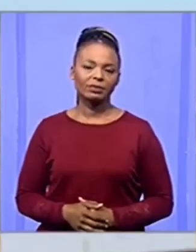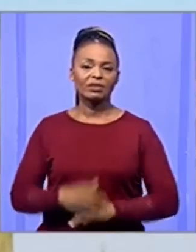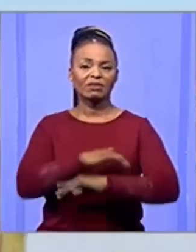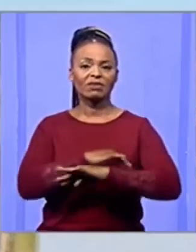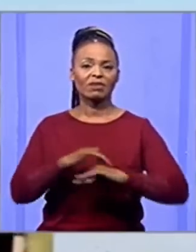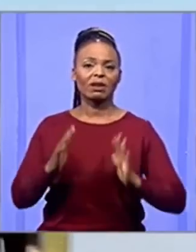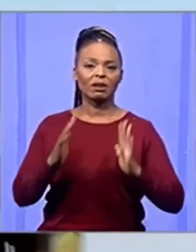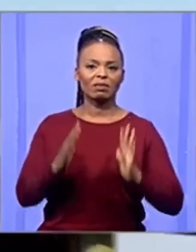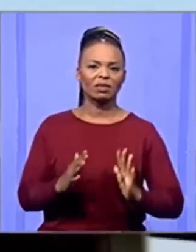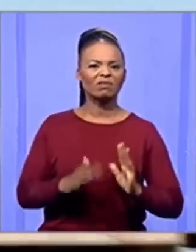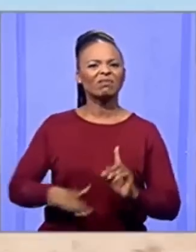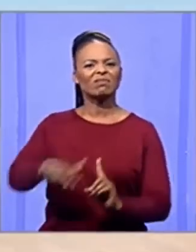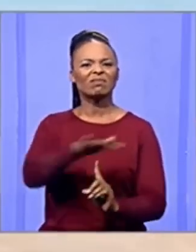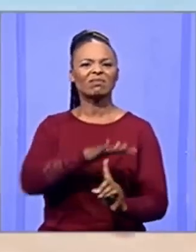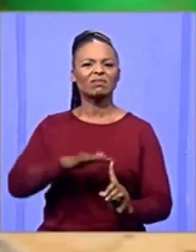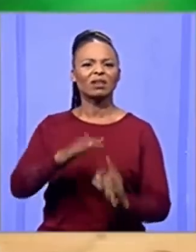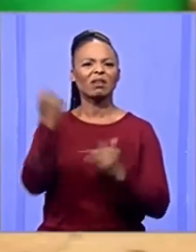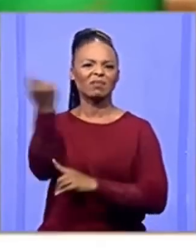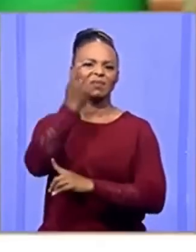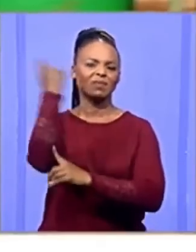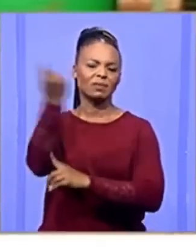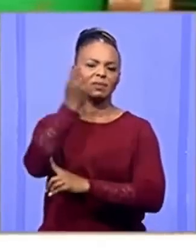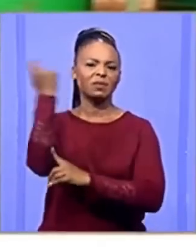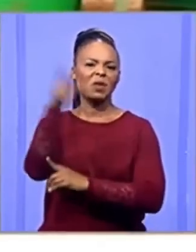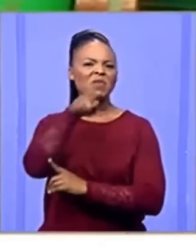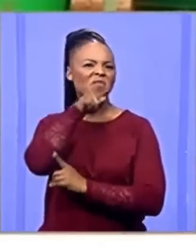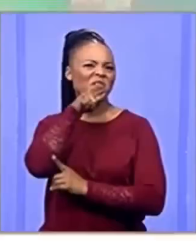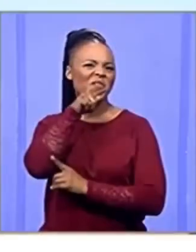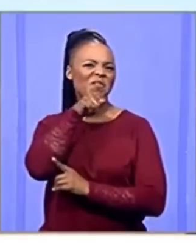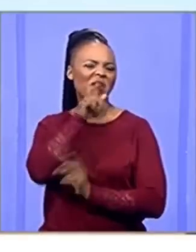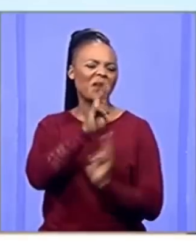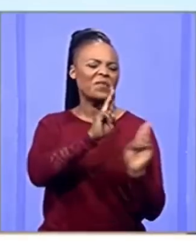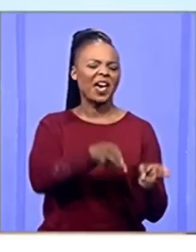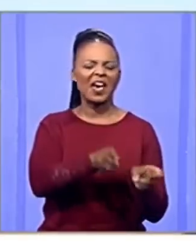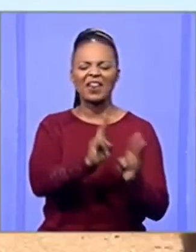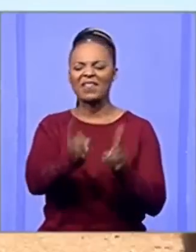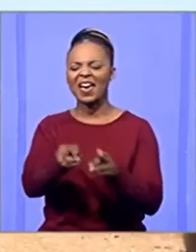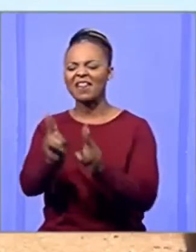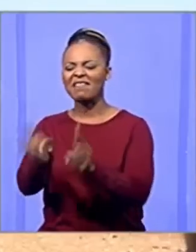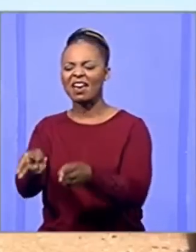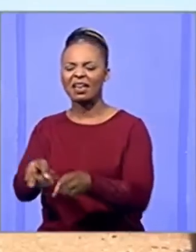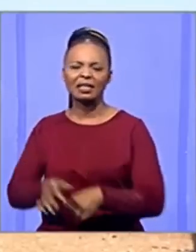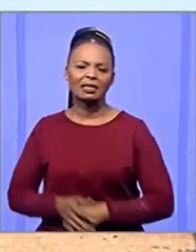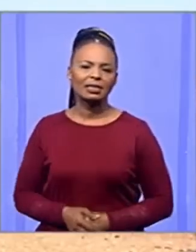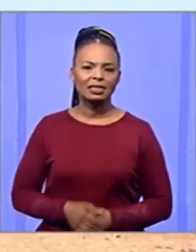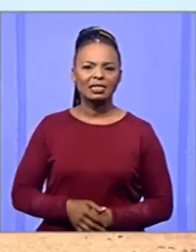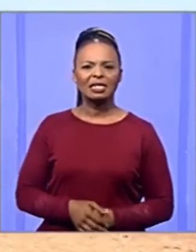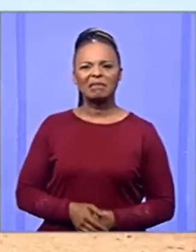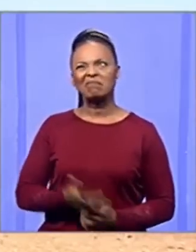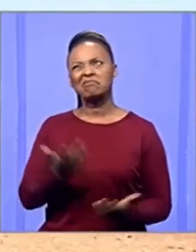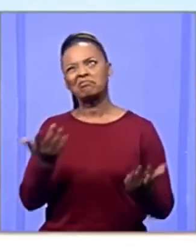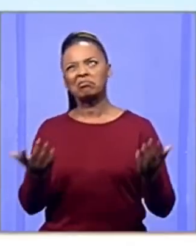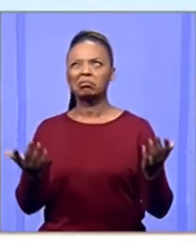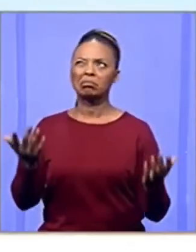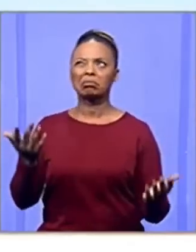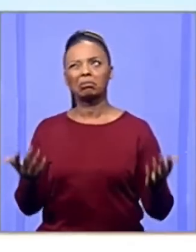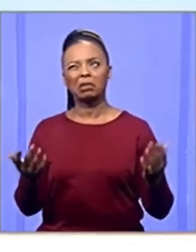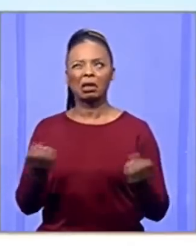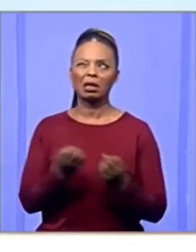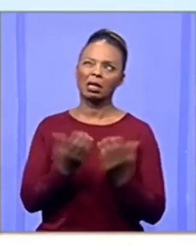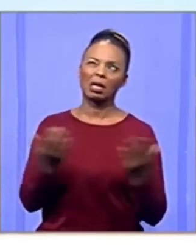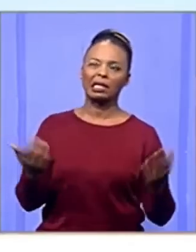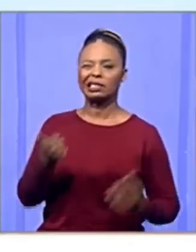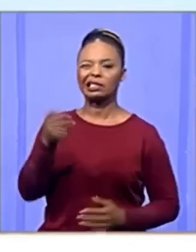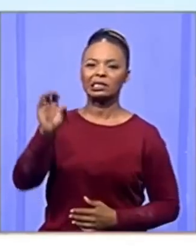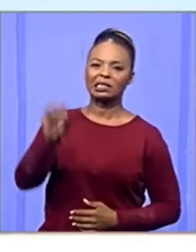Balemirui ba selegae ba latlhegetswe ke dikoko tse dintsi. Dikoko tsene di le mmalwa di ka nna bo 60. Le roborobo